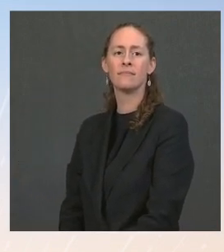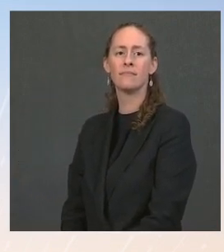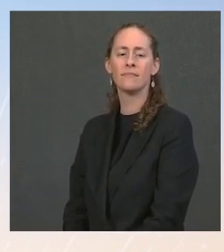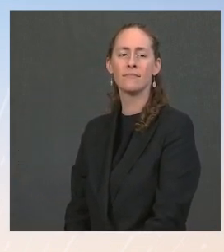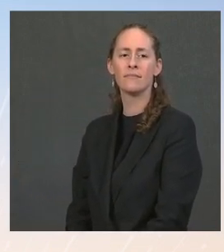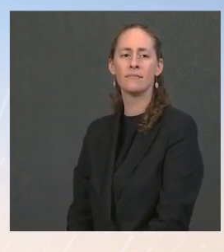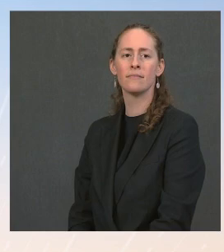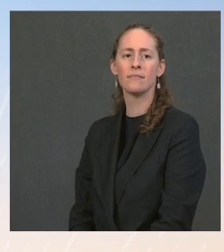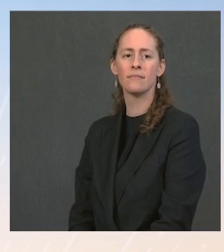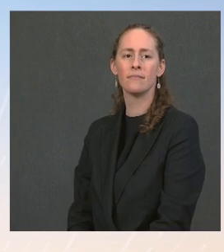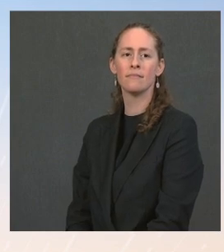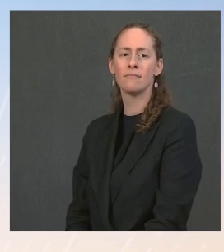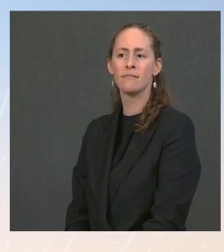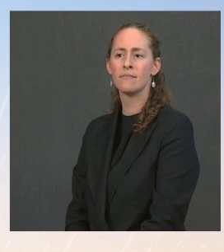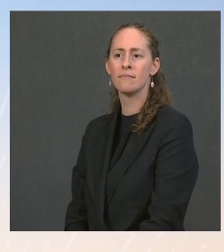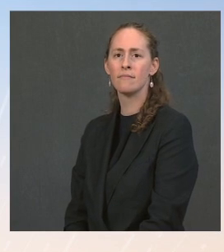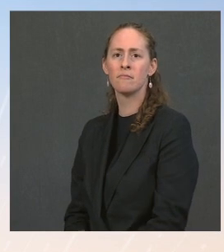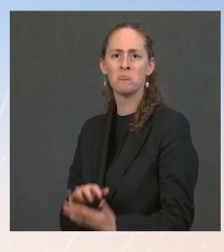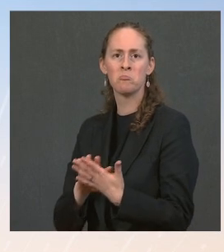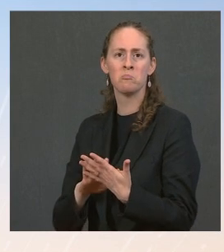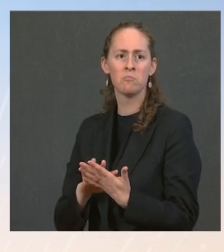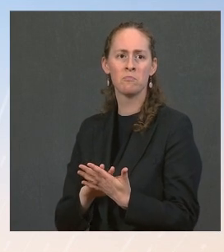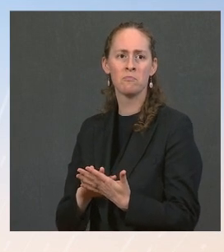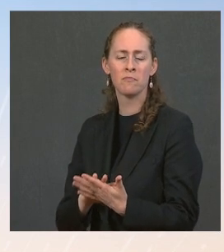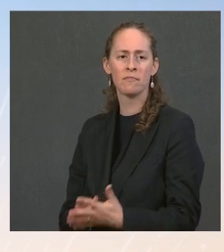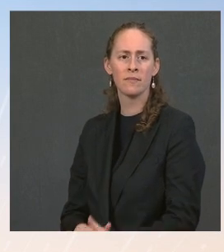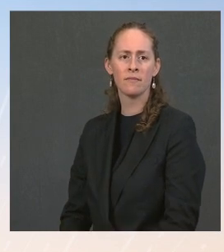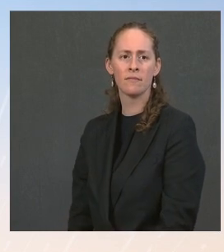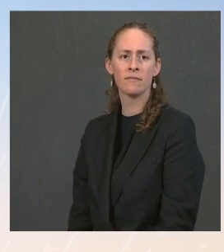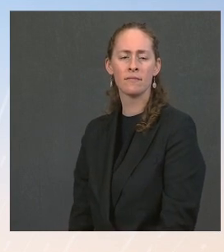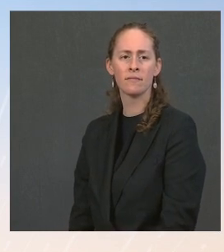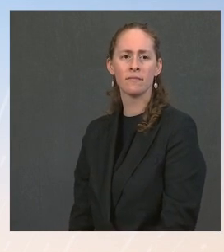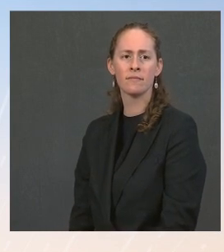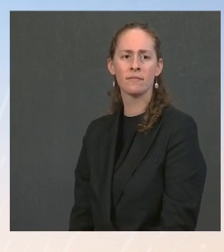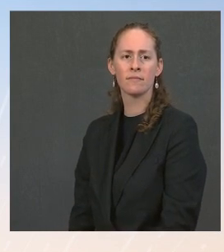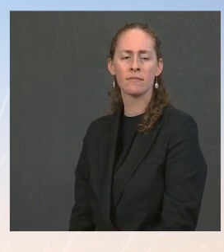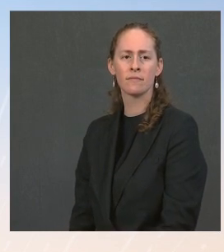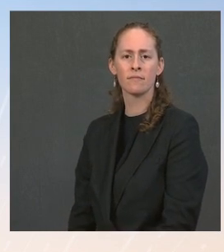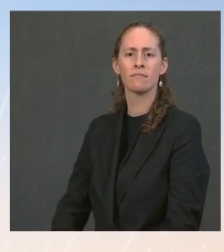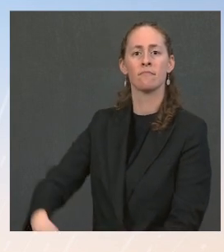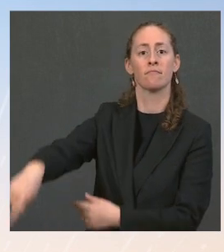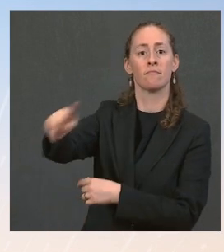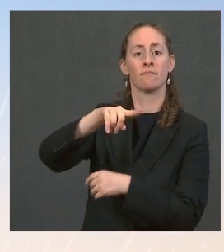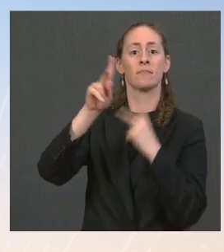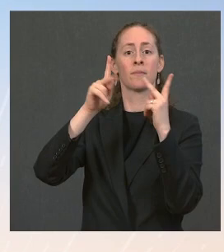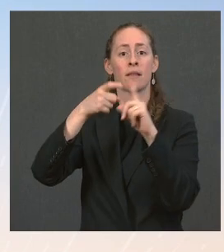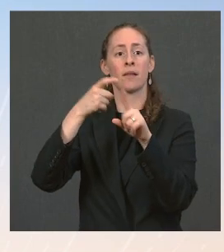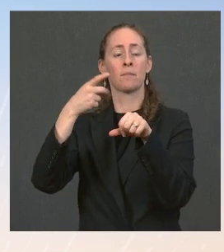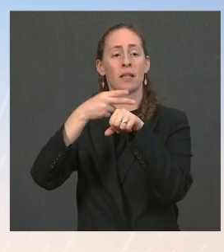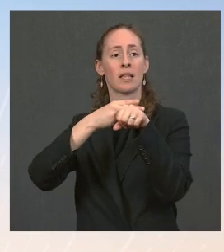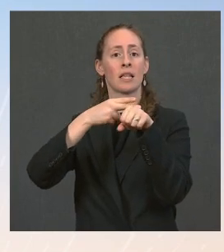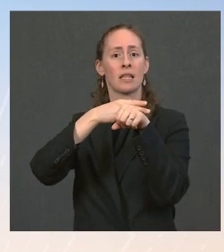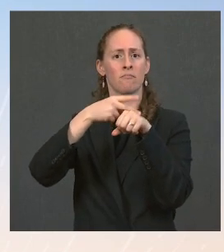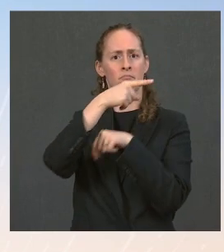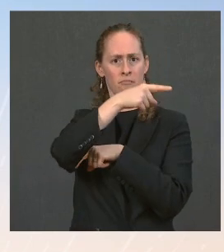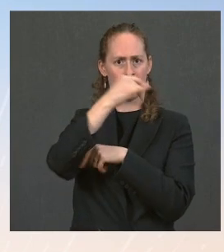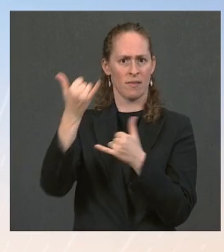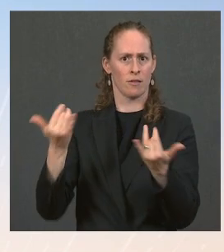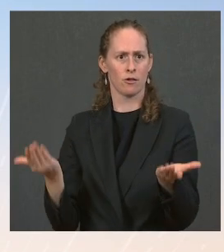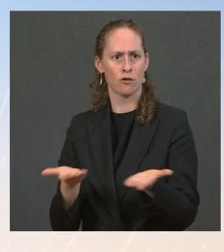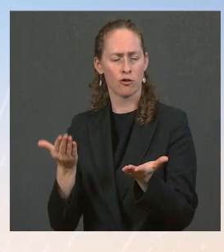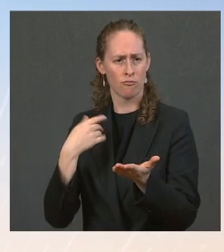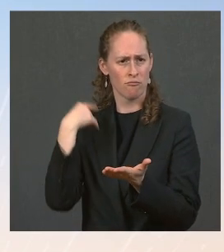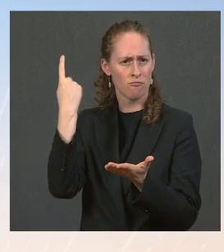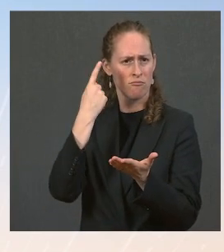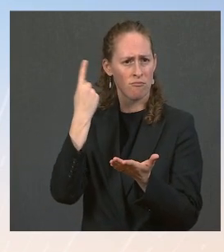helping Haitian migrants, and they're saying that even though you have been saying that the U.S. is going to continue with the immigration policy